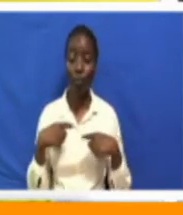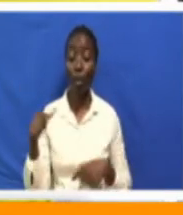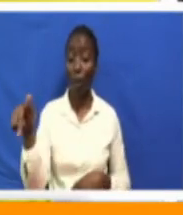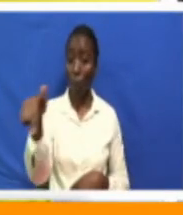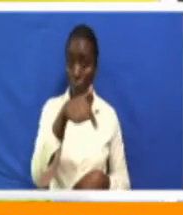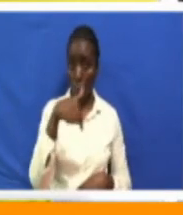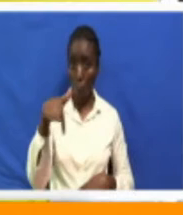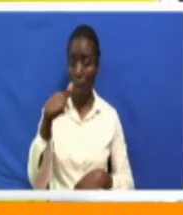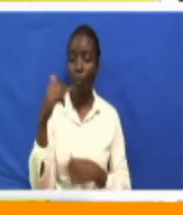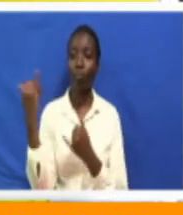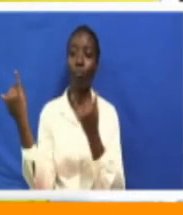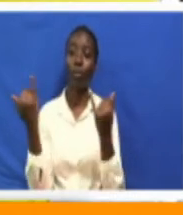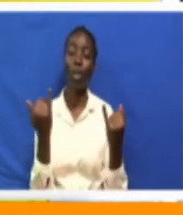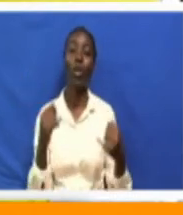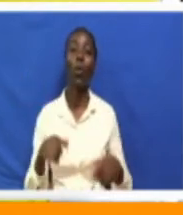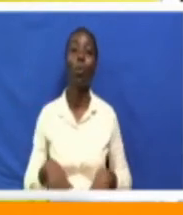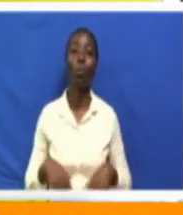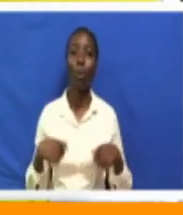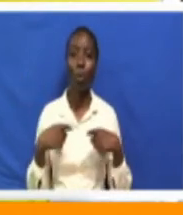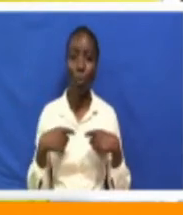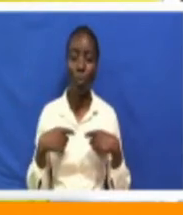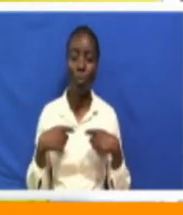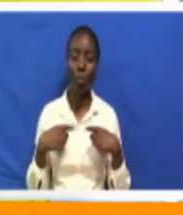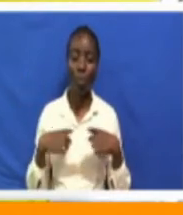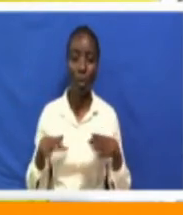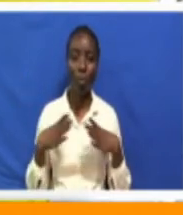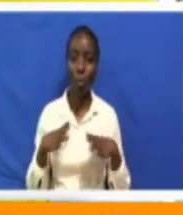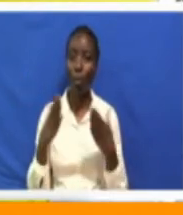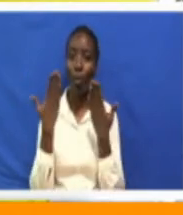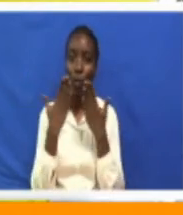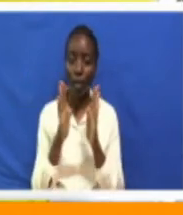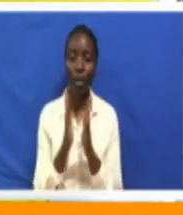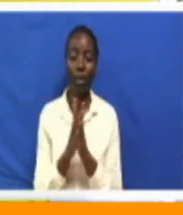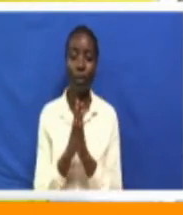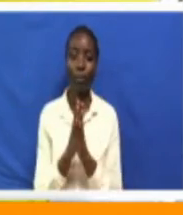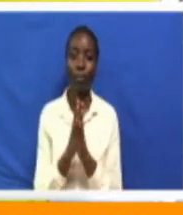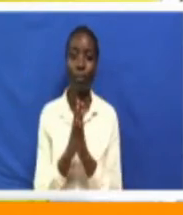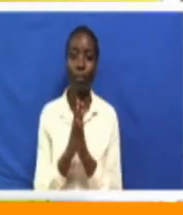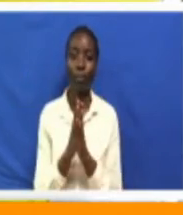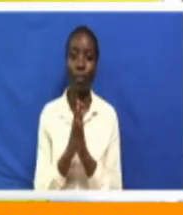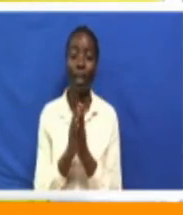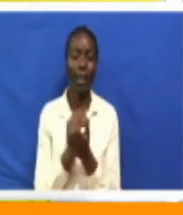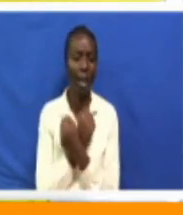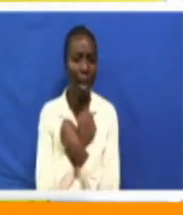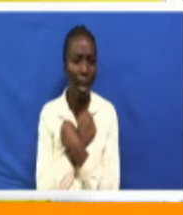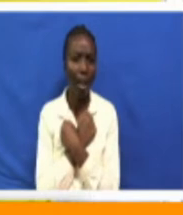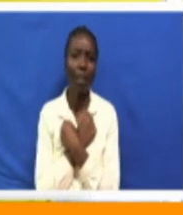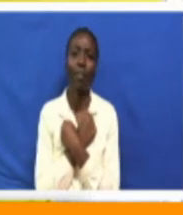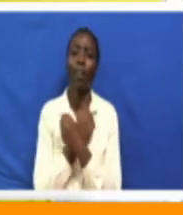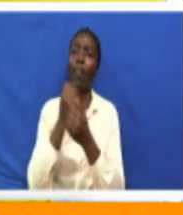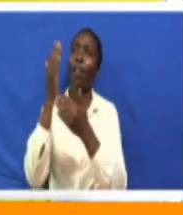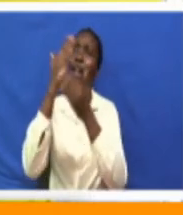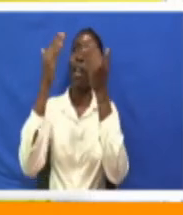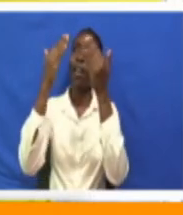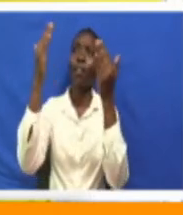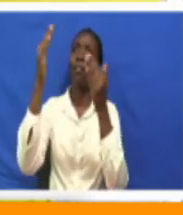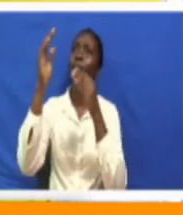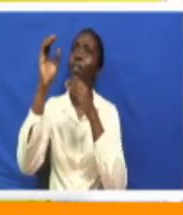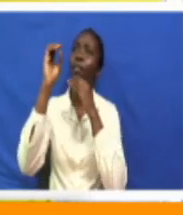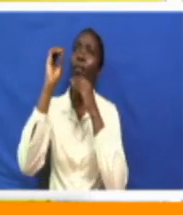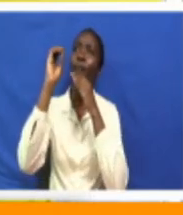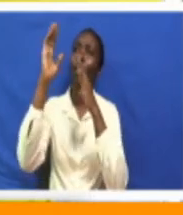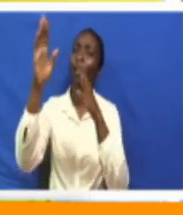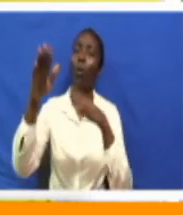people the love of our Heavenly Father Knows No